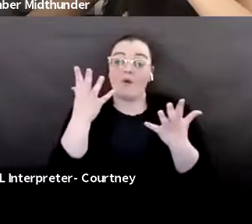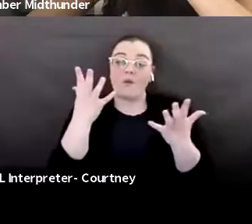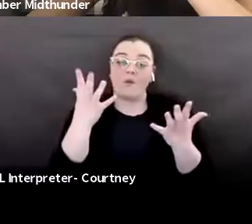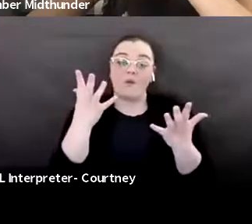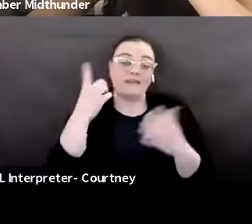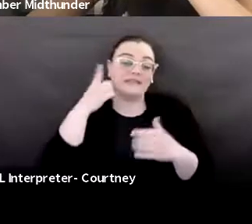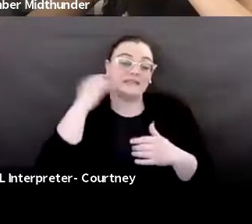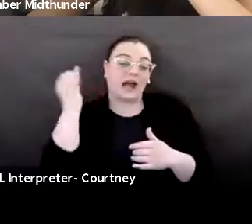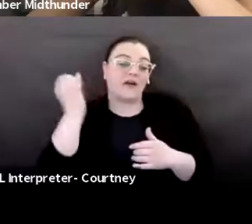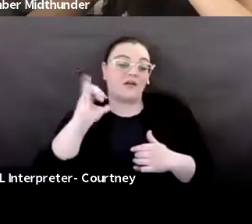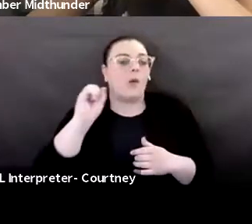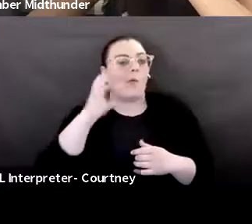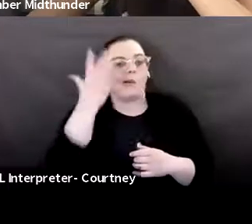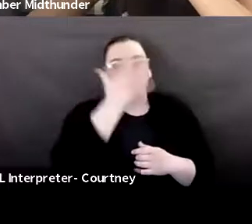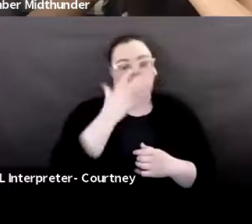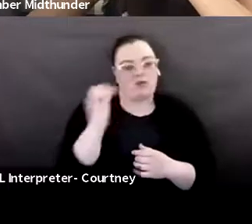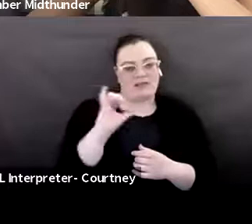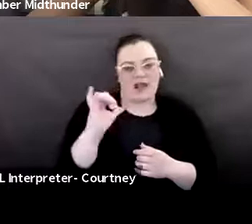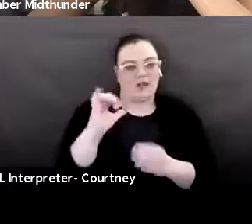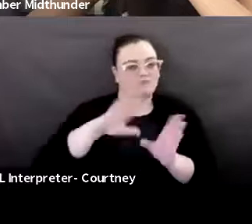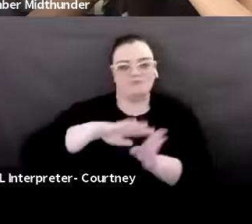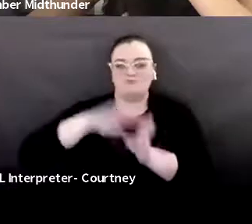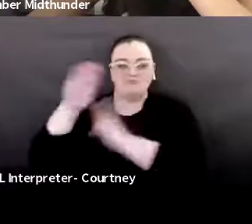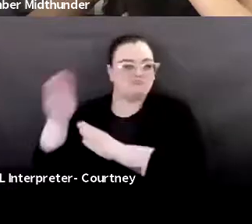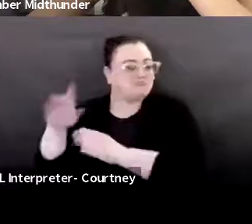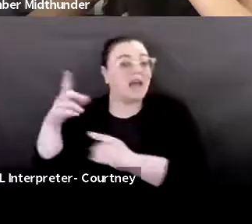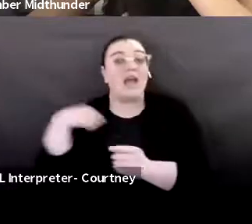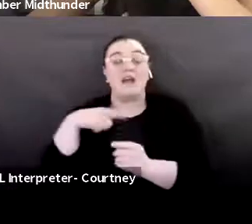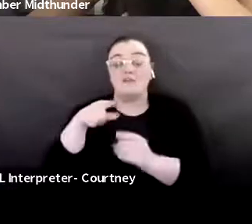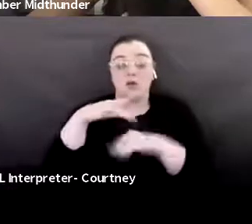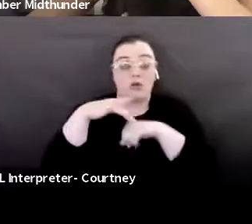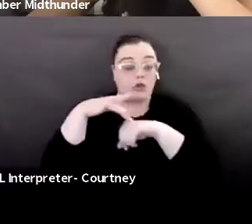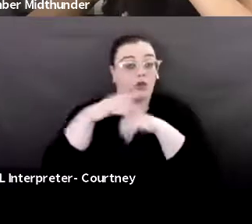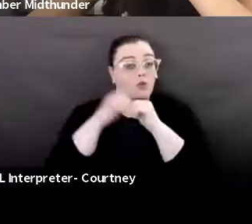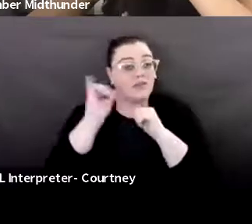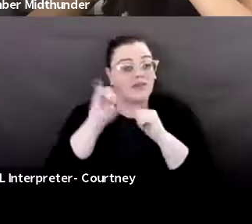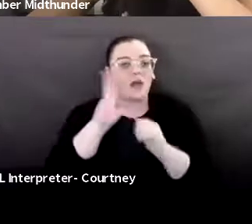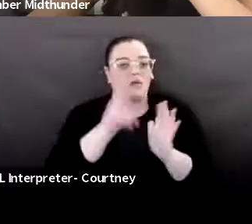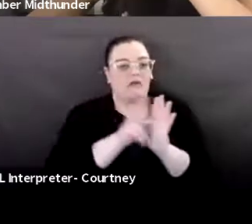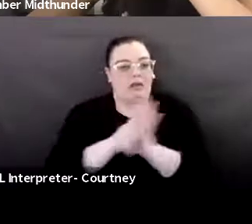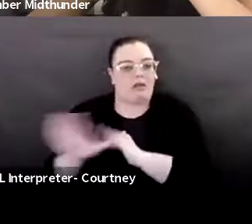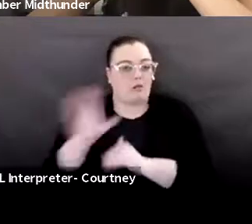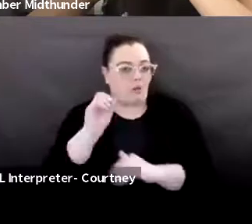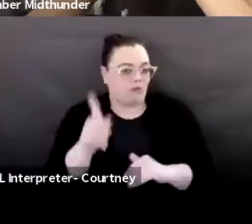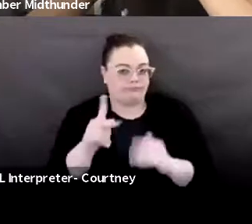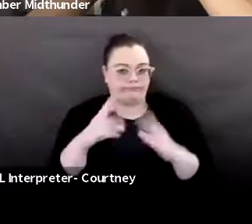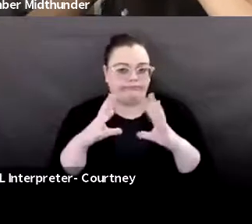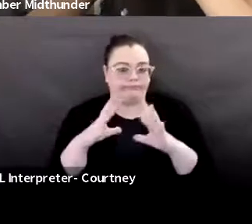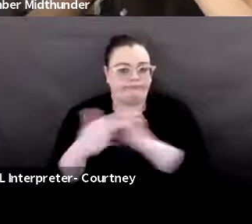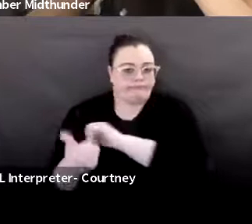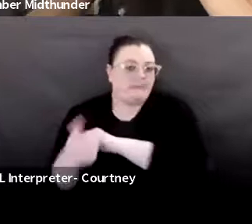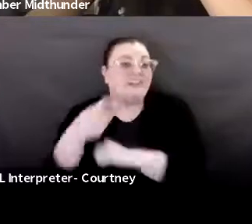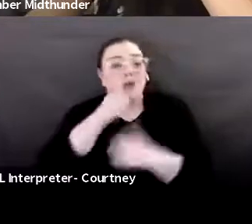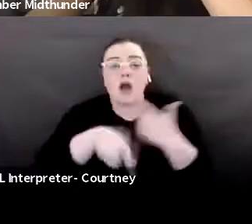you sound like or what you look like. Those are death traps. It will kill your opportunities. It is not about what you sound like or what you